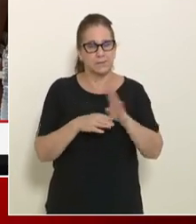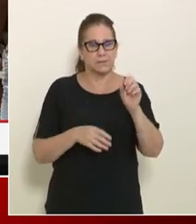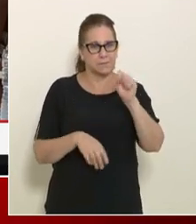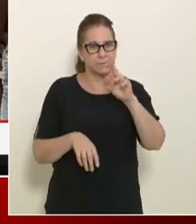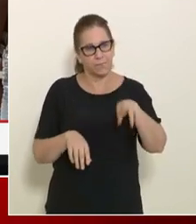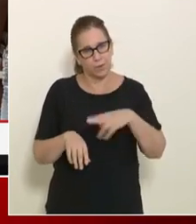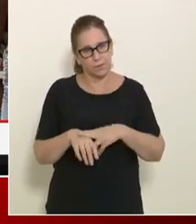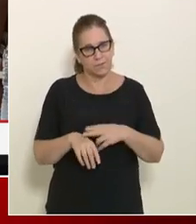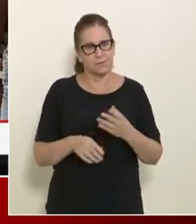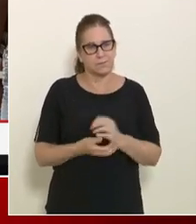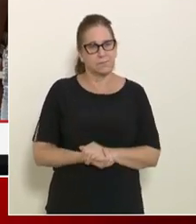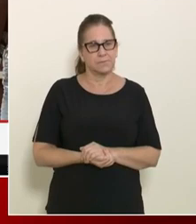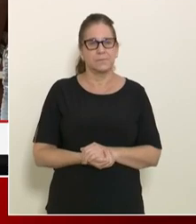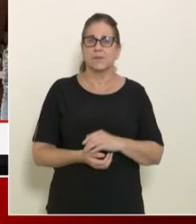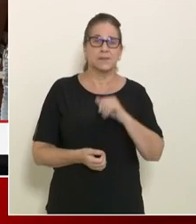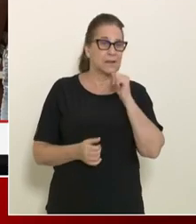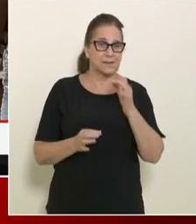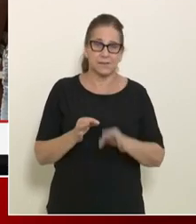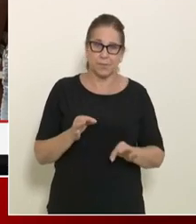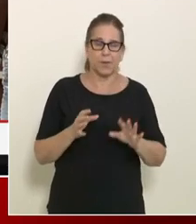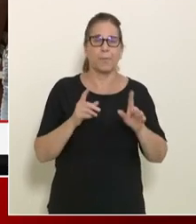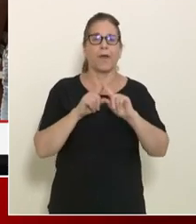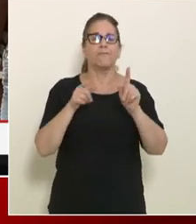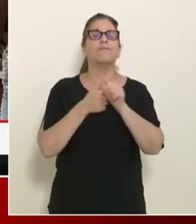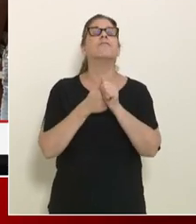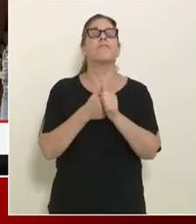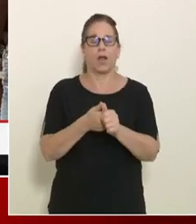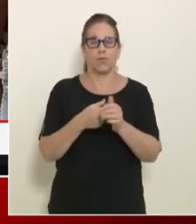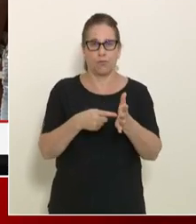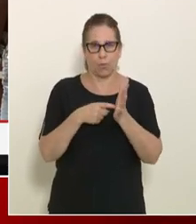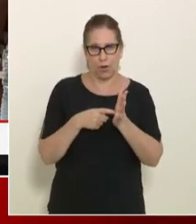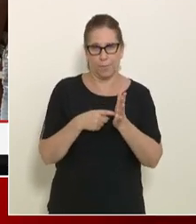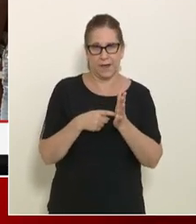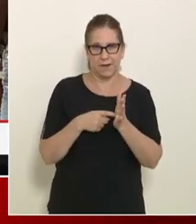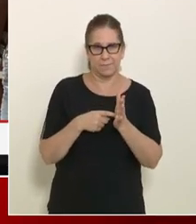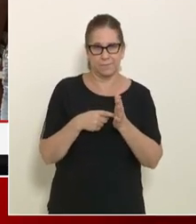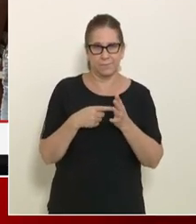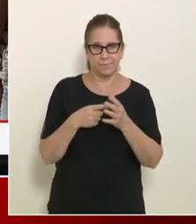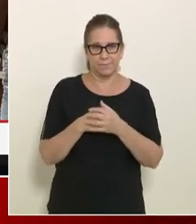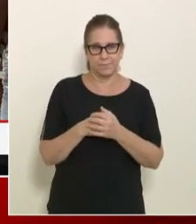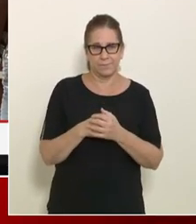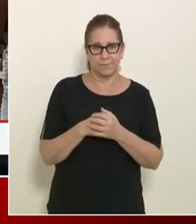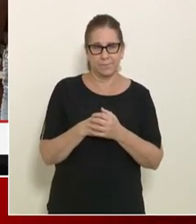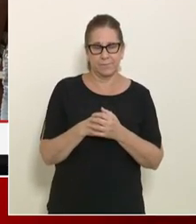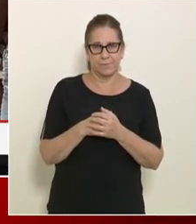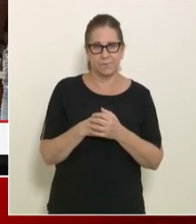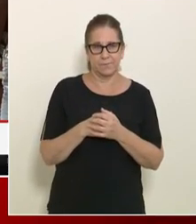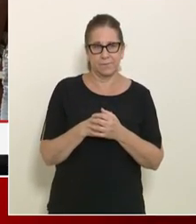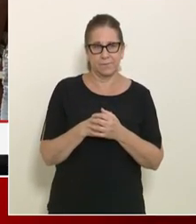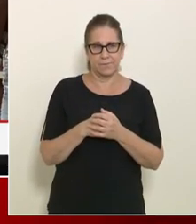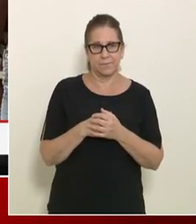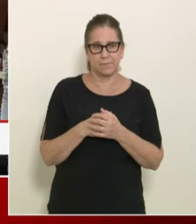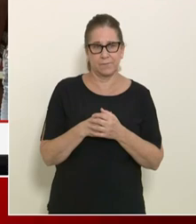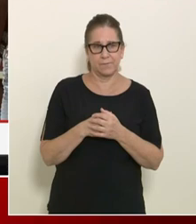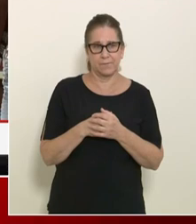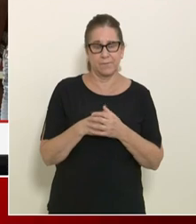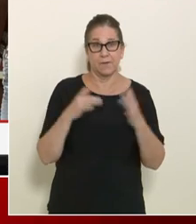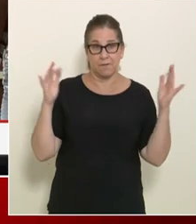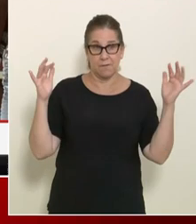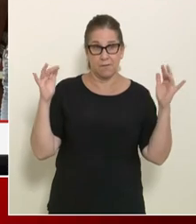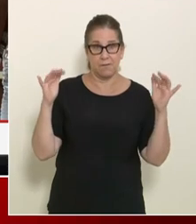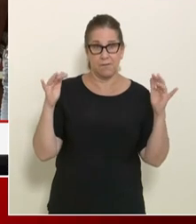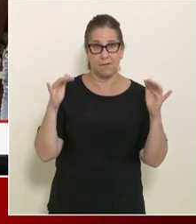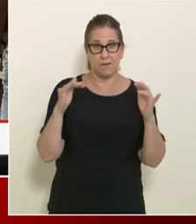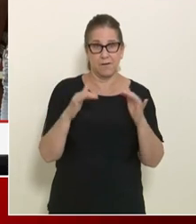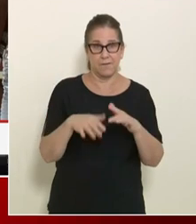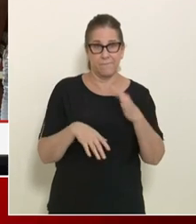people employed by supporting our local restaurants. They're doing it with takeout and delivery.